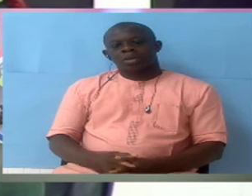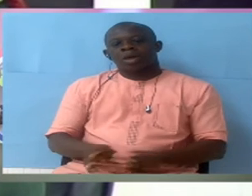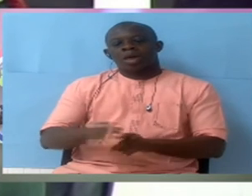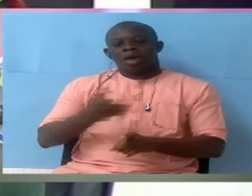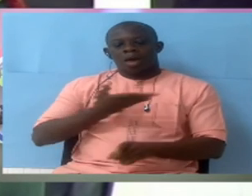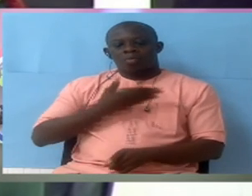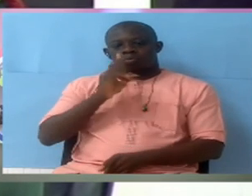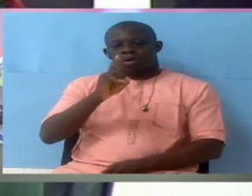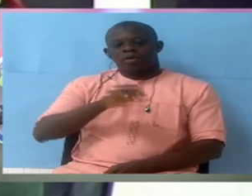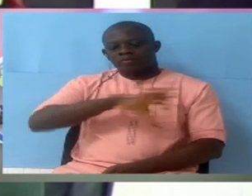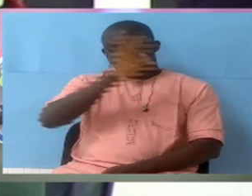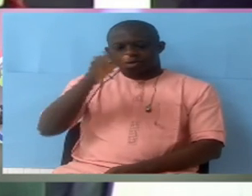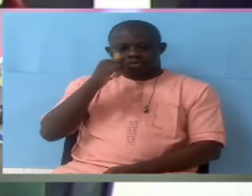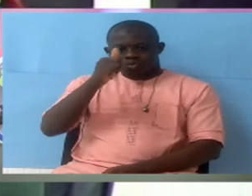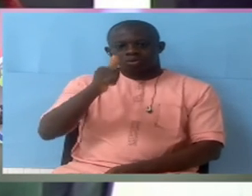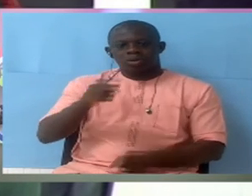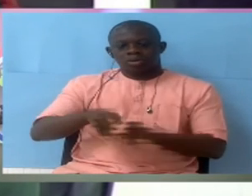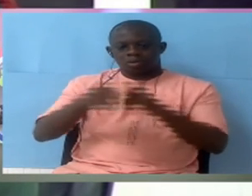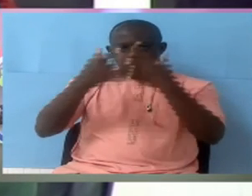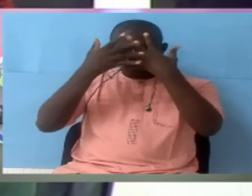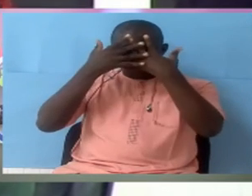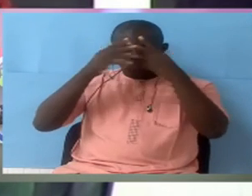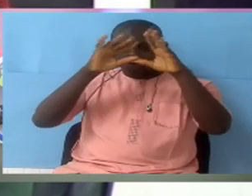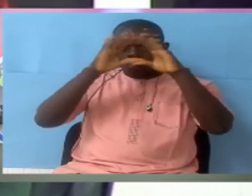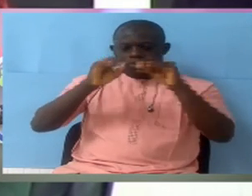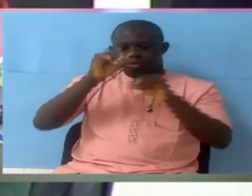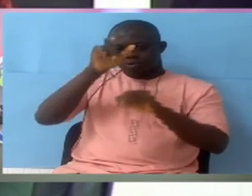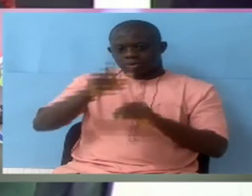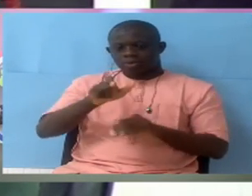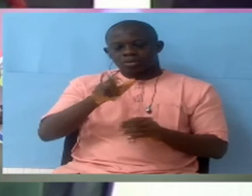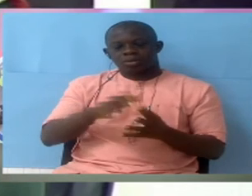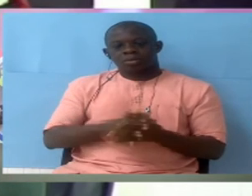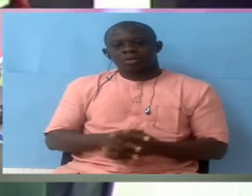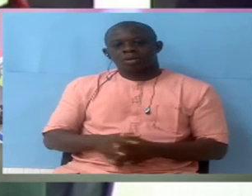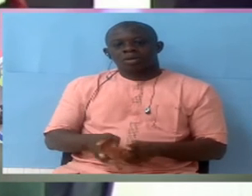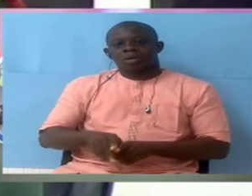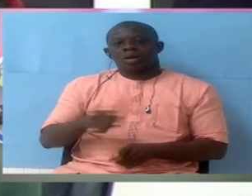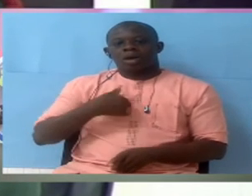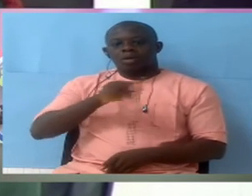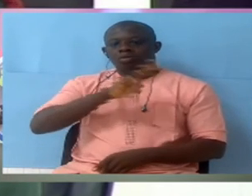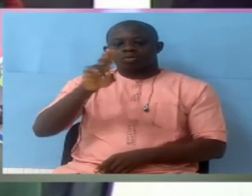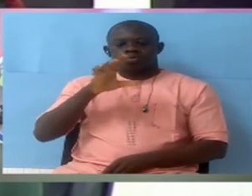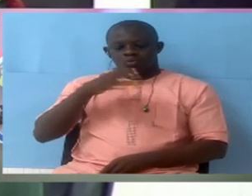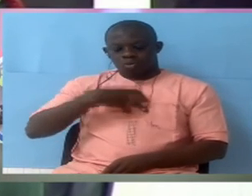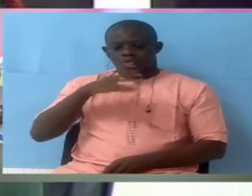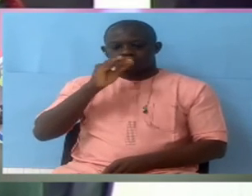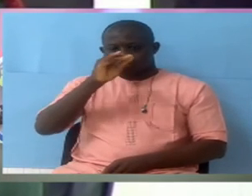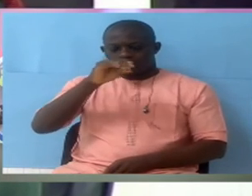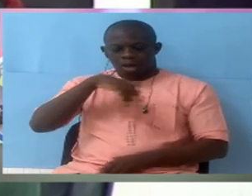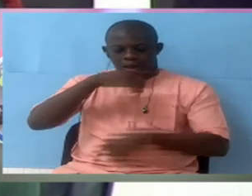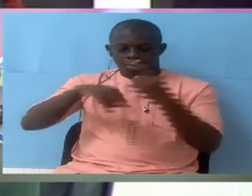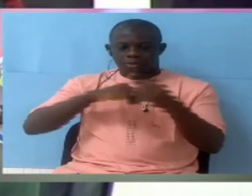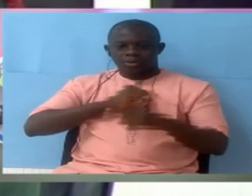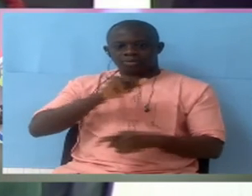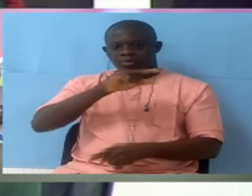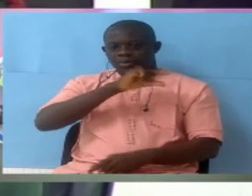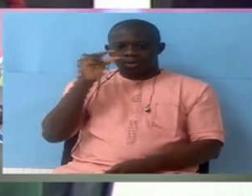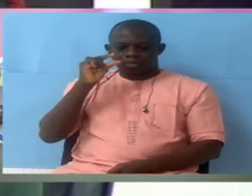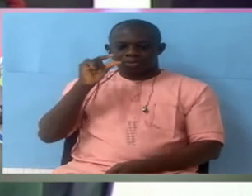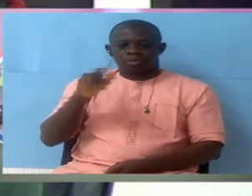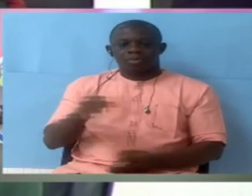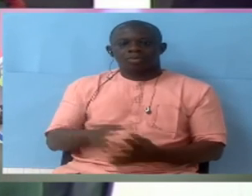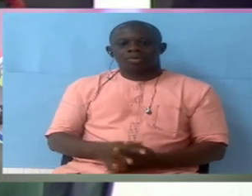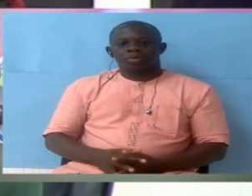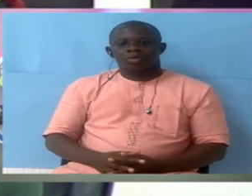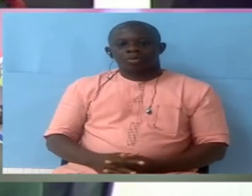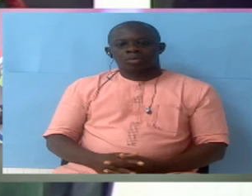officer. Amna kena ko xamne ku bax la mu ngi don liggey fofu ci kasso bi. I don't want to mention his name. Buguma tuda turam. He cannot